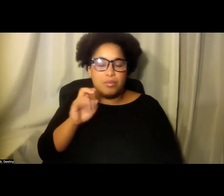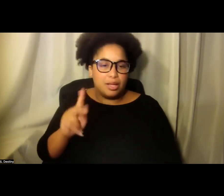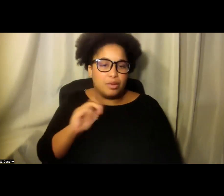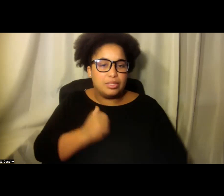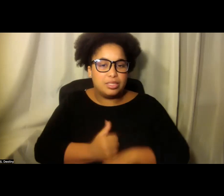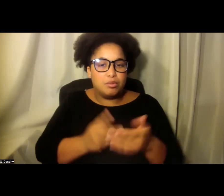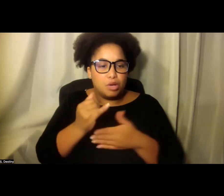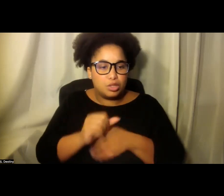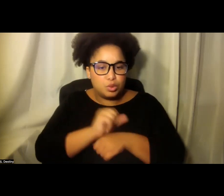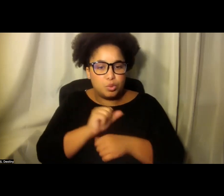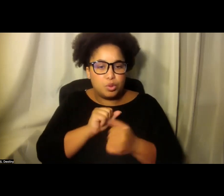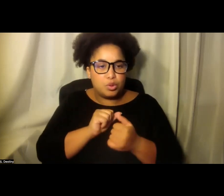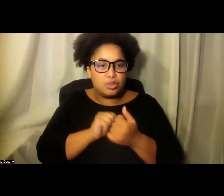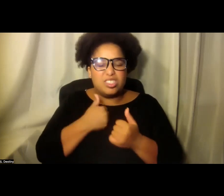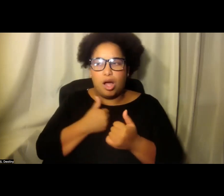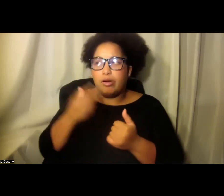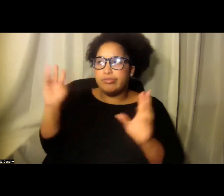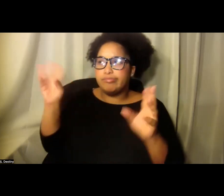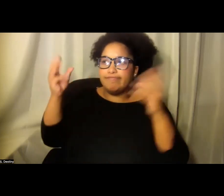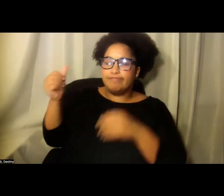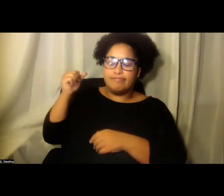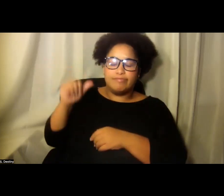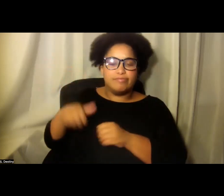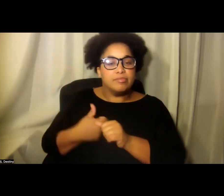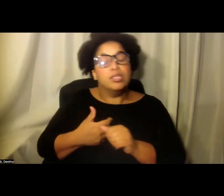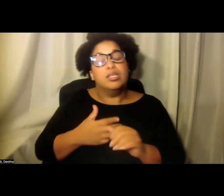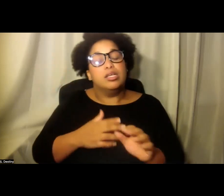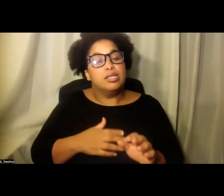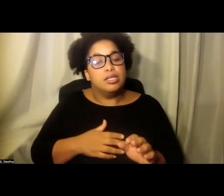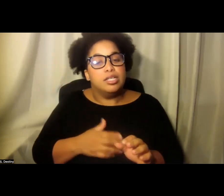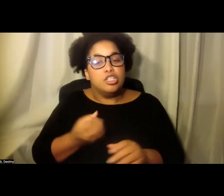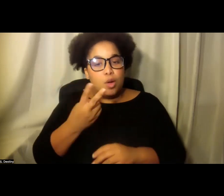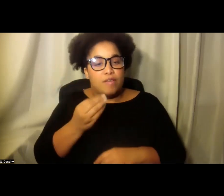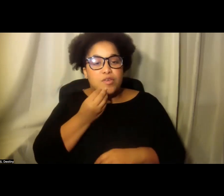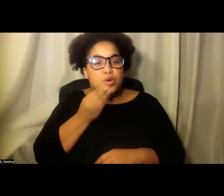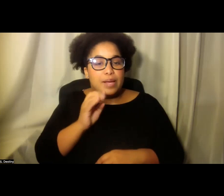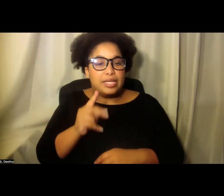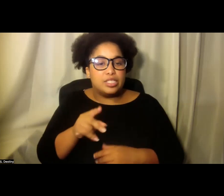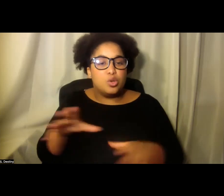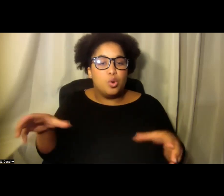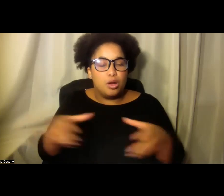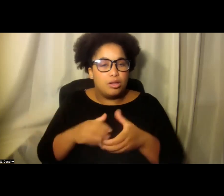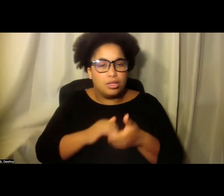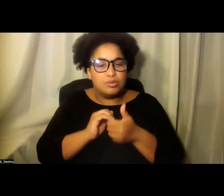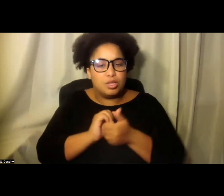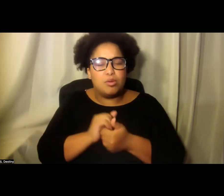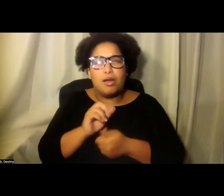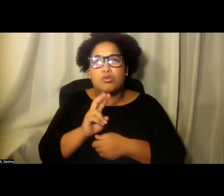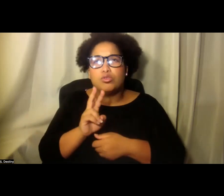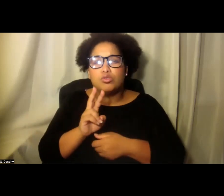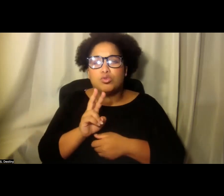together to work on, sorry for the sirens, 12 food banks across the state that collectively partner with about